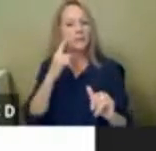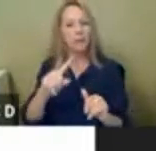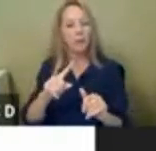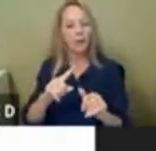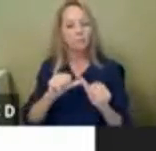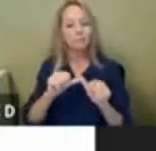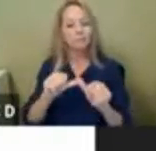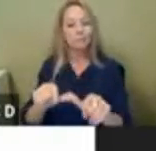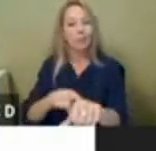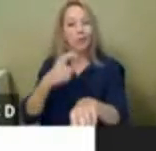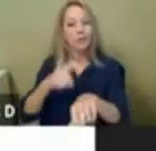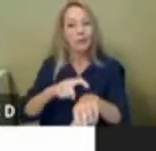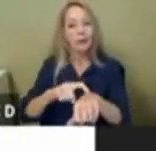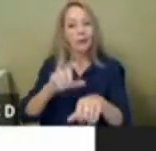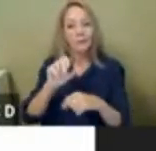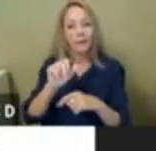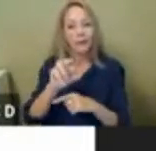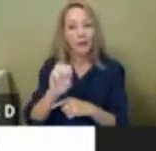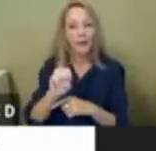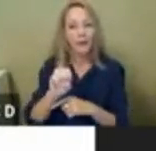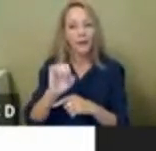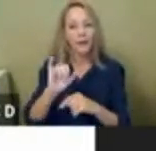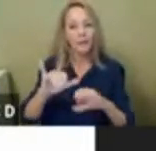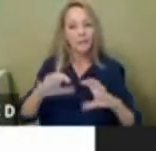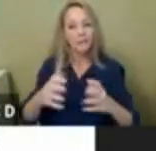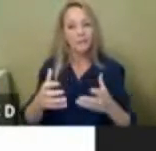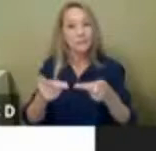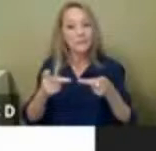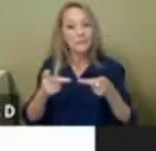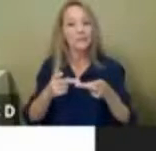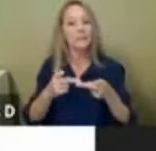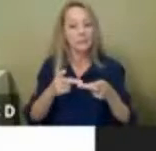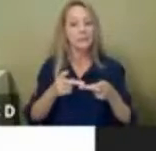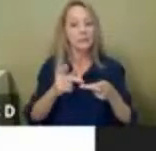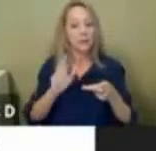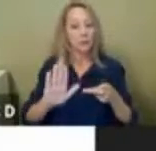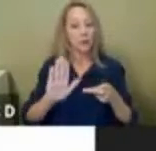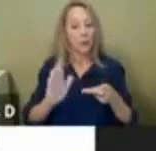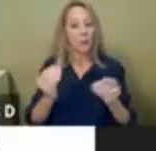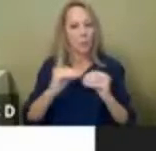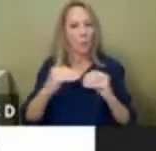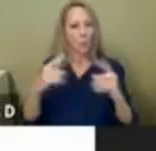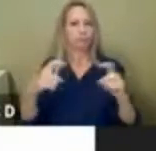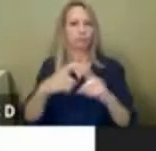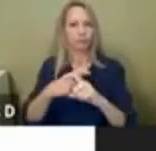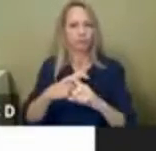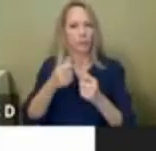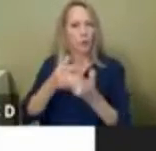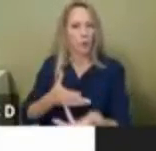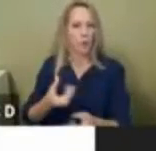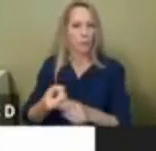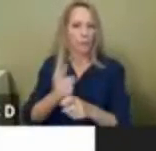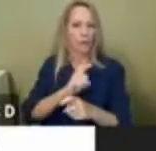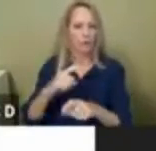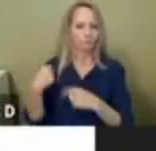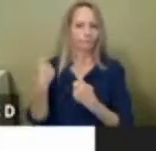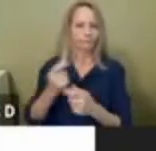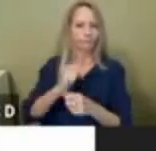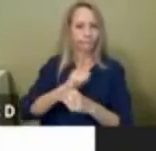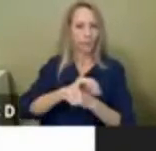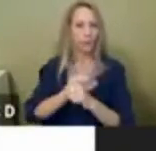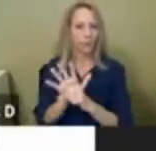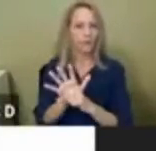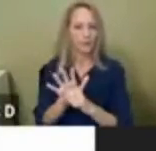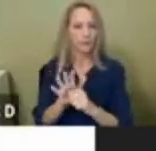post-acute care facilities, their whole situation has been significantly complicated by COVID-19. And so some of the way we